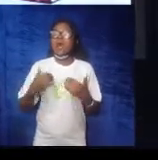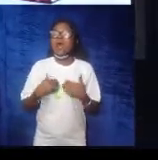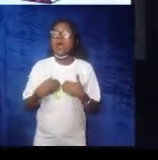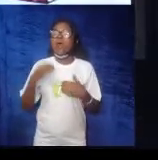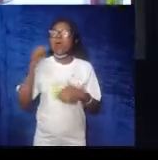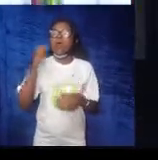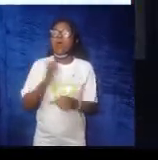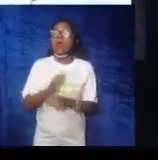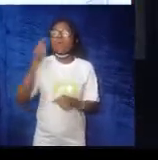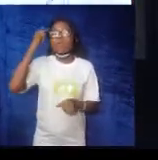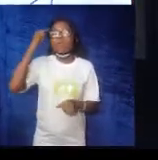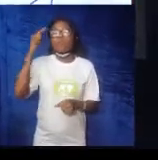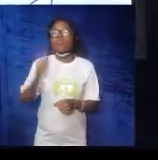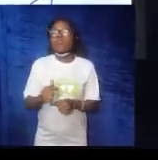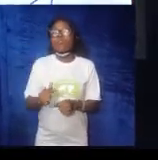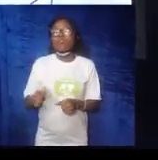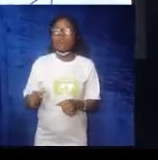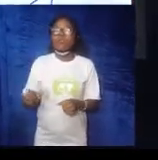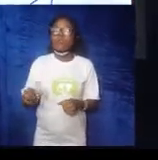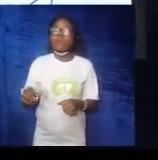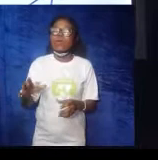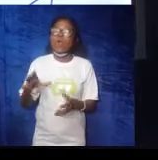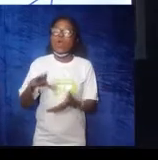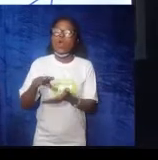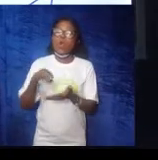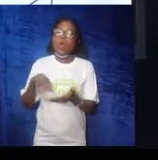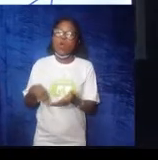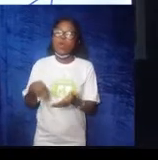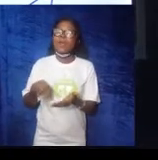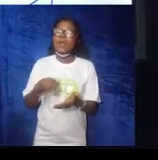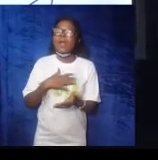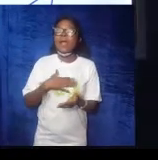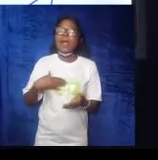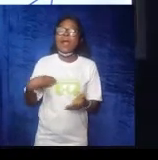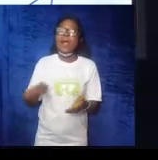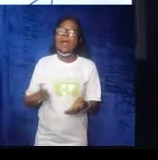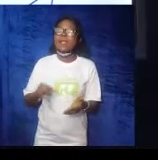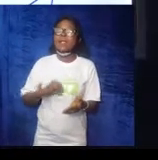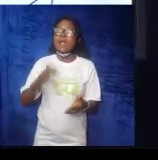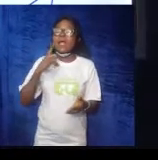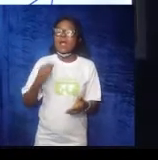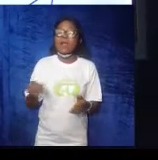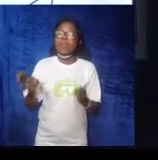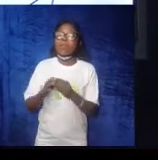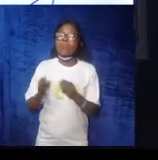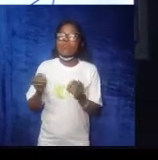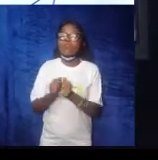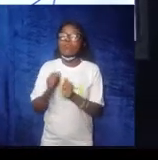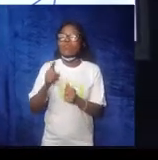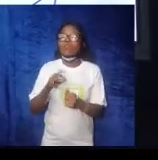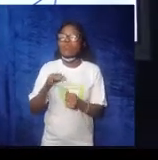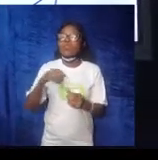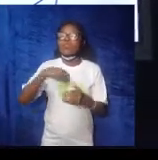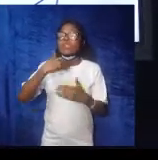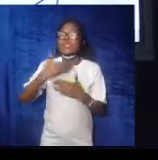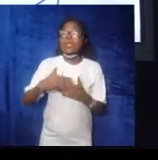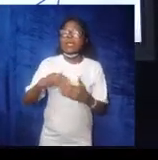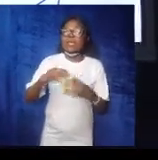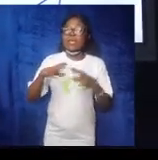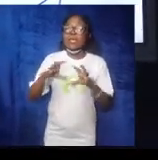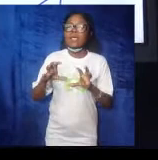have this homework for you. Copy, and I'll be on hand in the next class to help you out with the